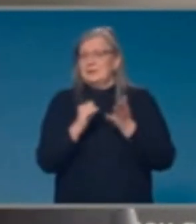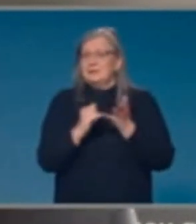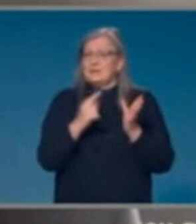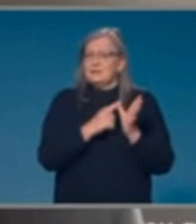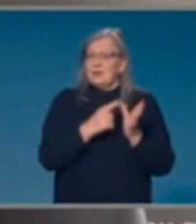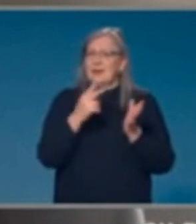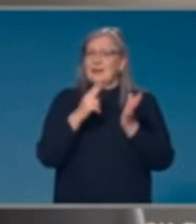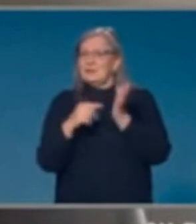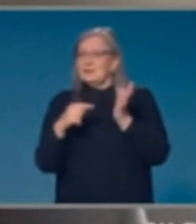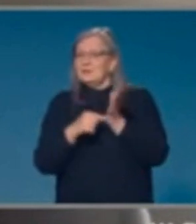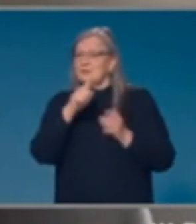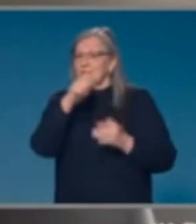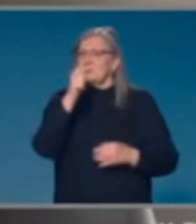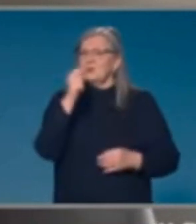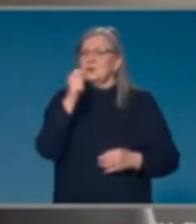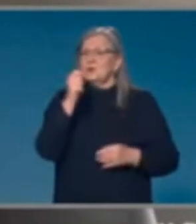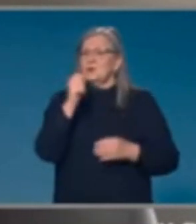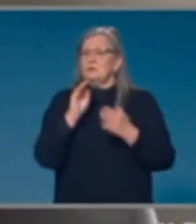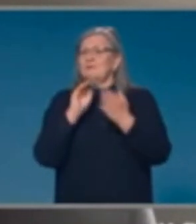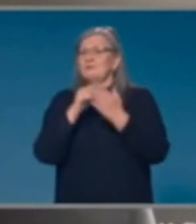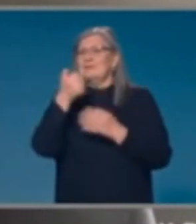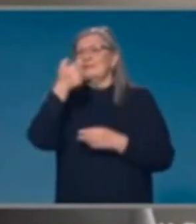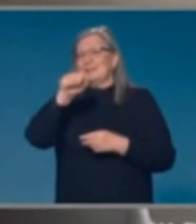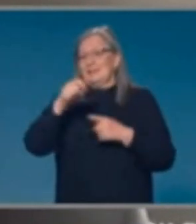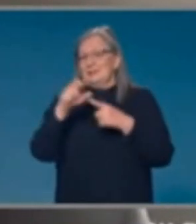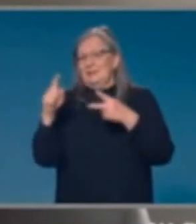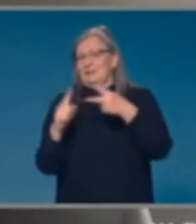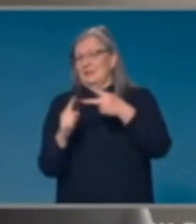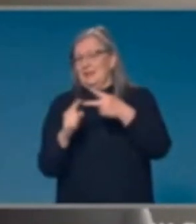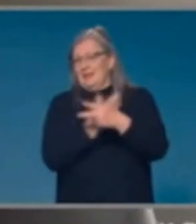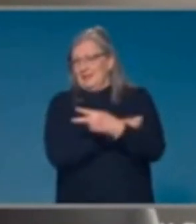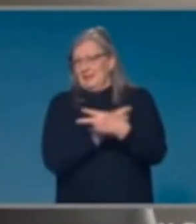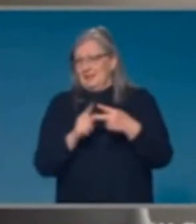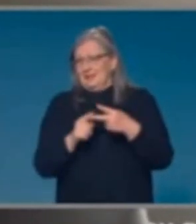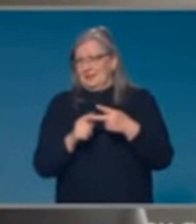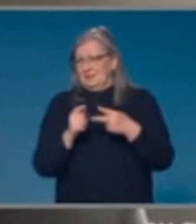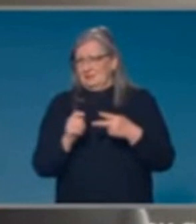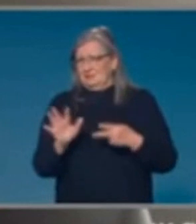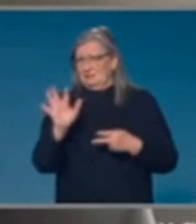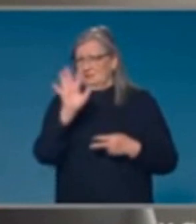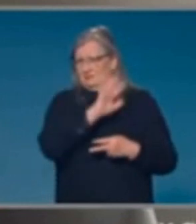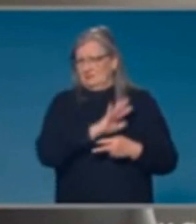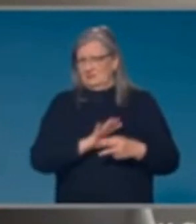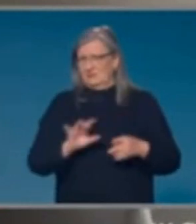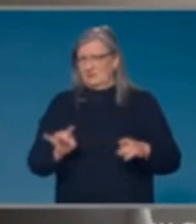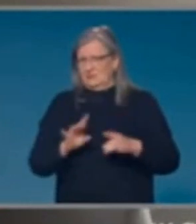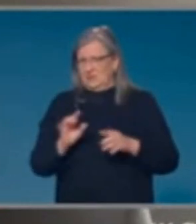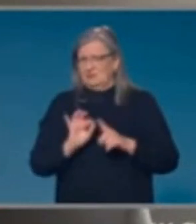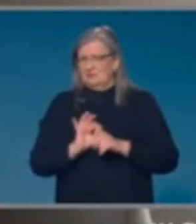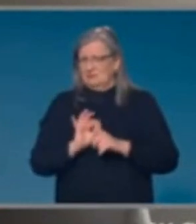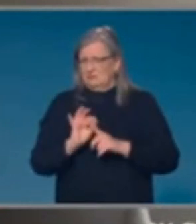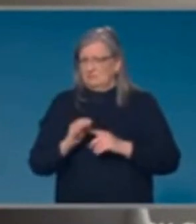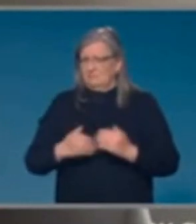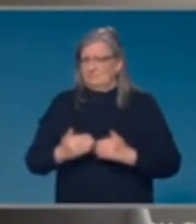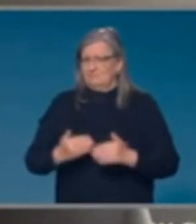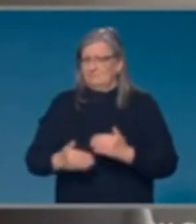doses. So right across the nation, real progress. But the message going forward is new medicines to